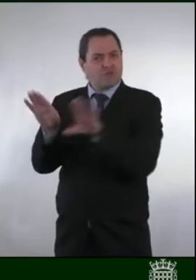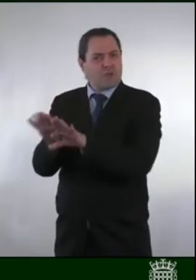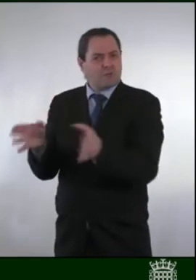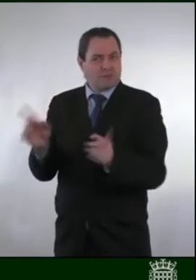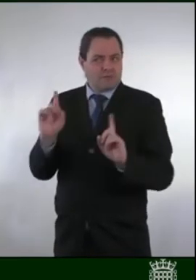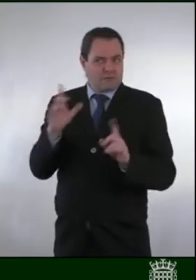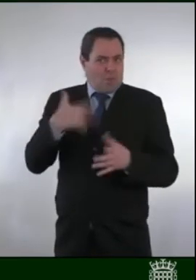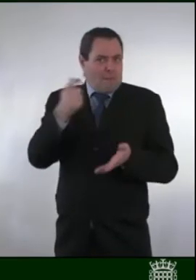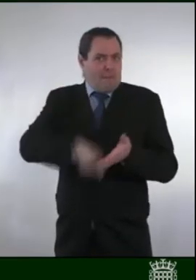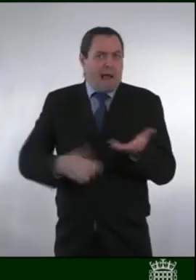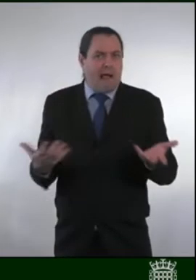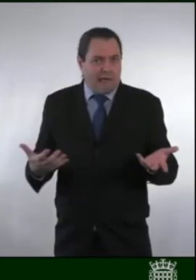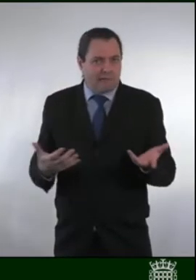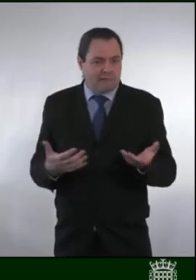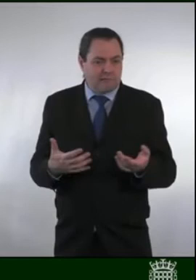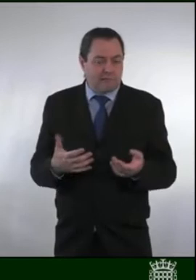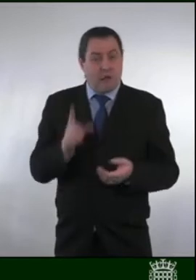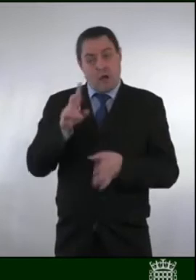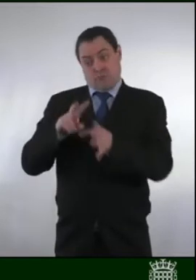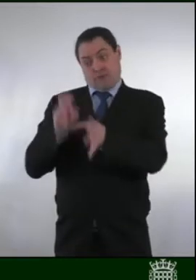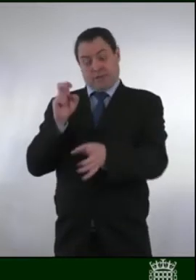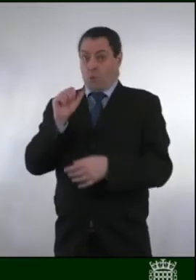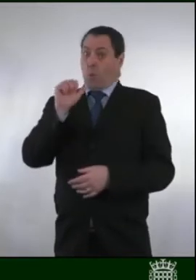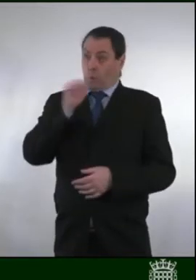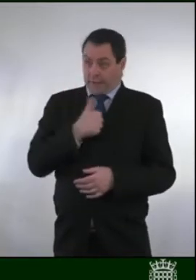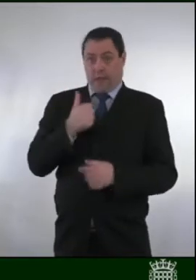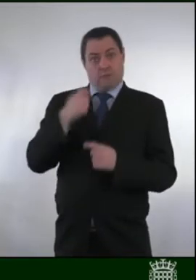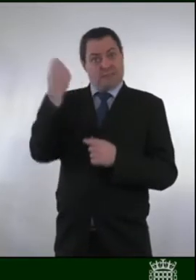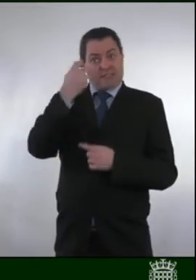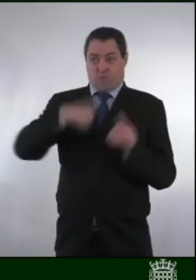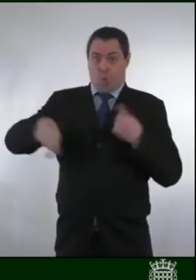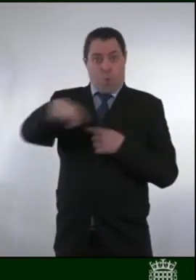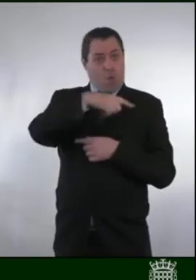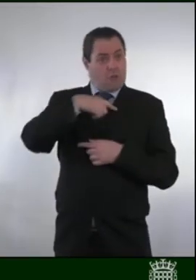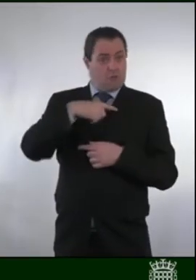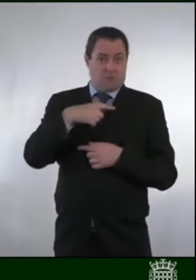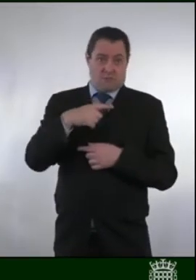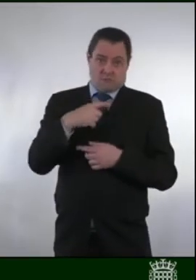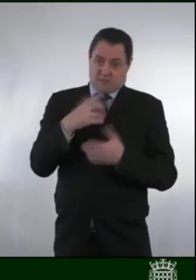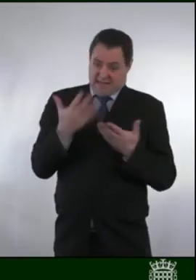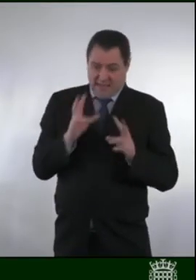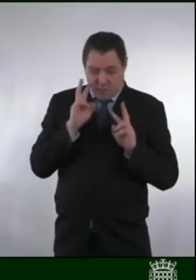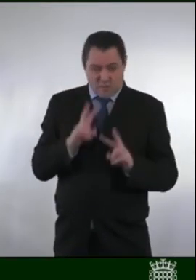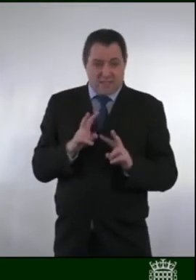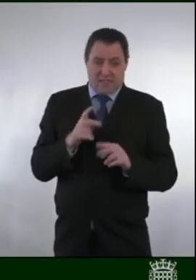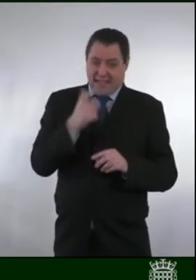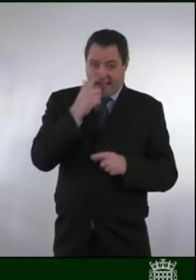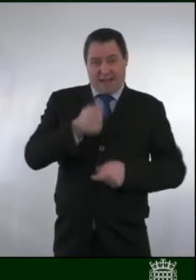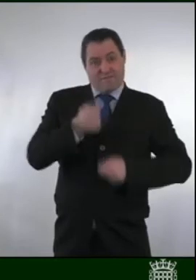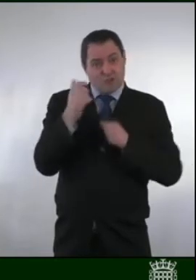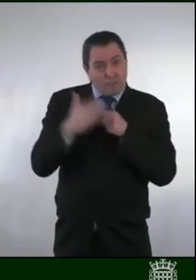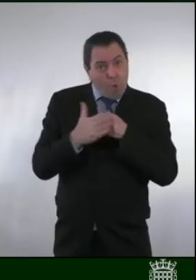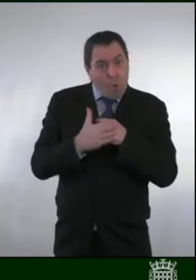is that Brexit it will deliver and is delivering a huge uplift in quota already in the